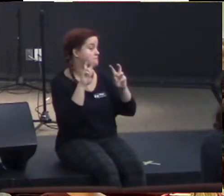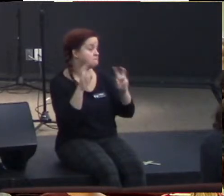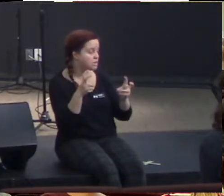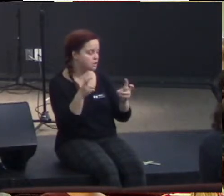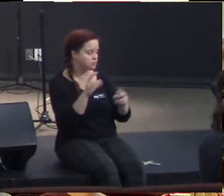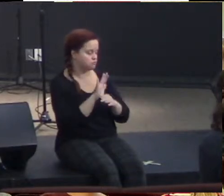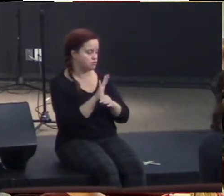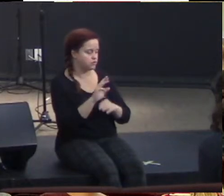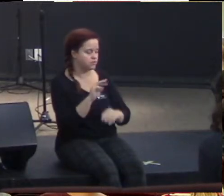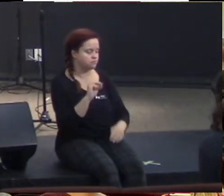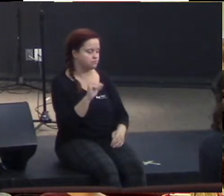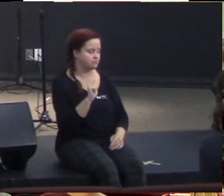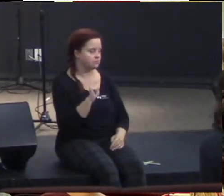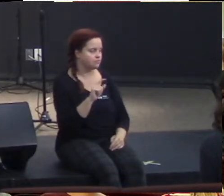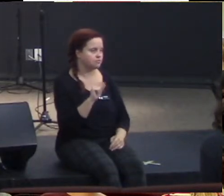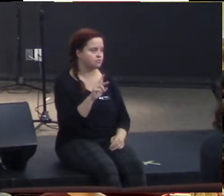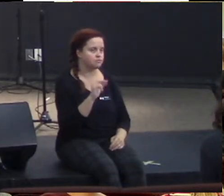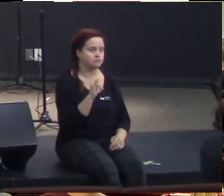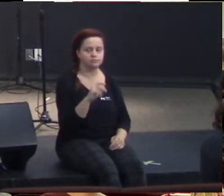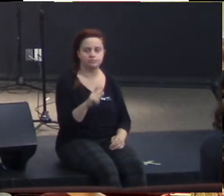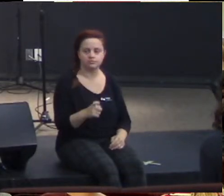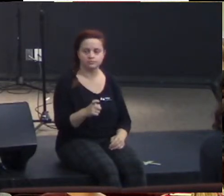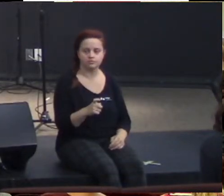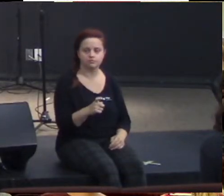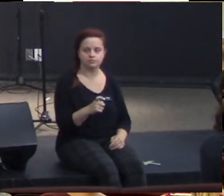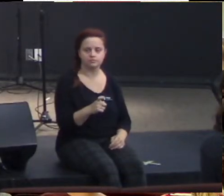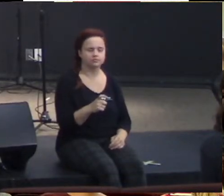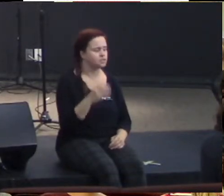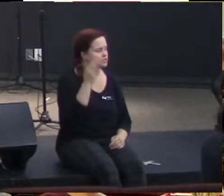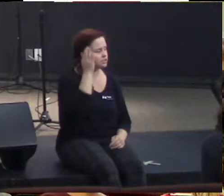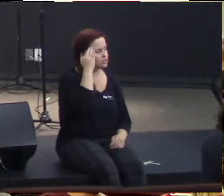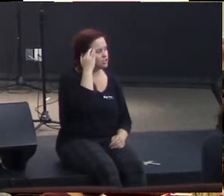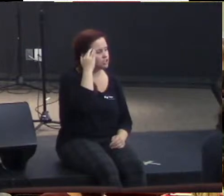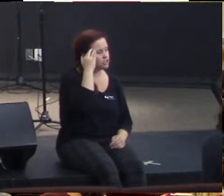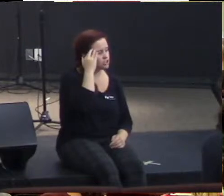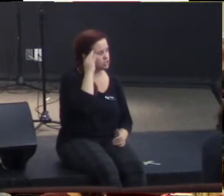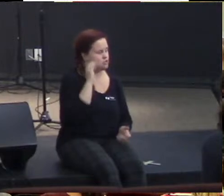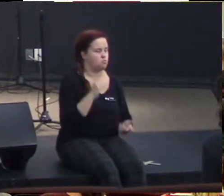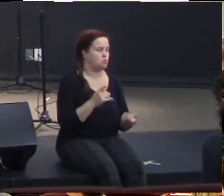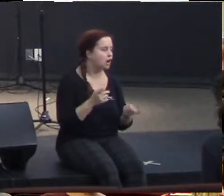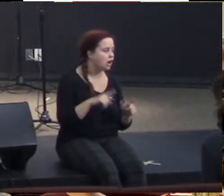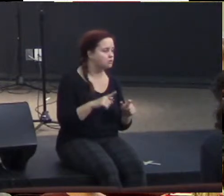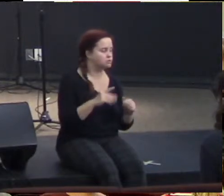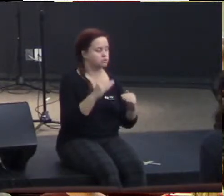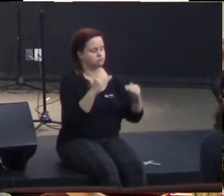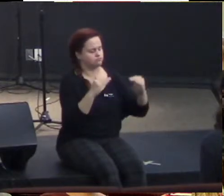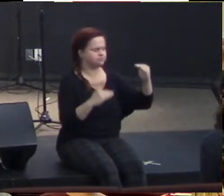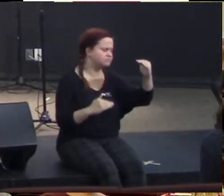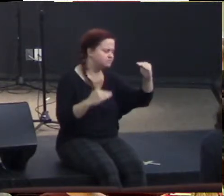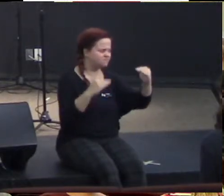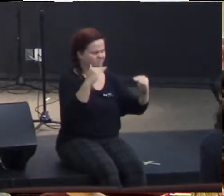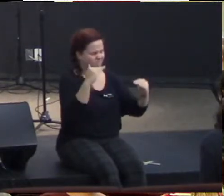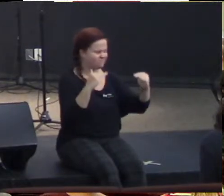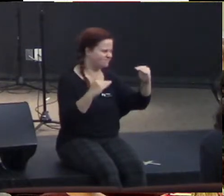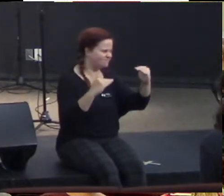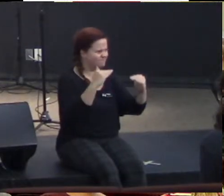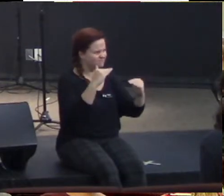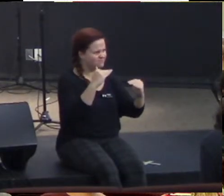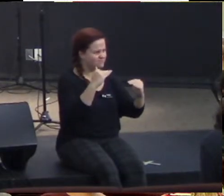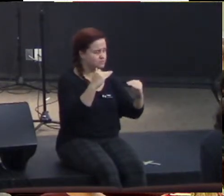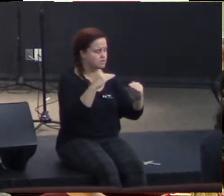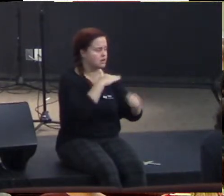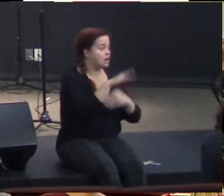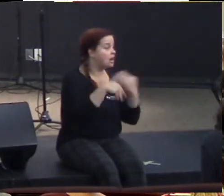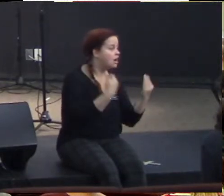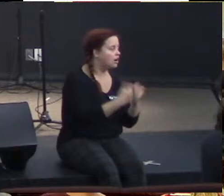thinking through this, because you know how it is when you're out of balance, right? When there's all